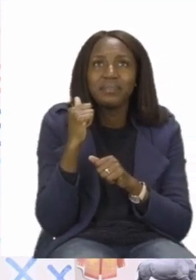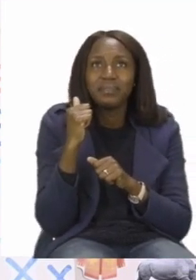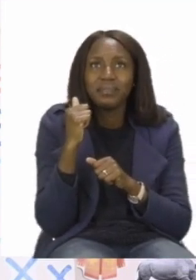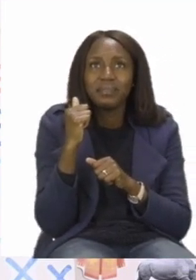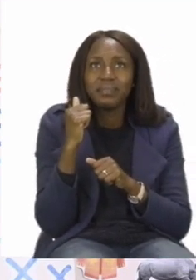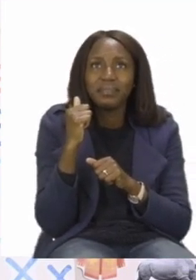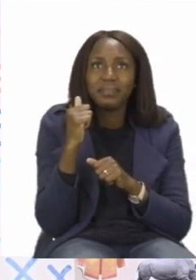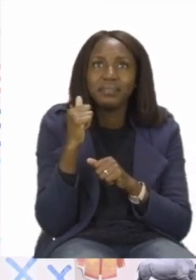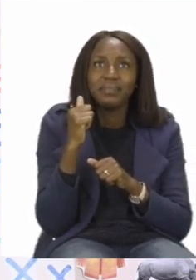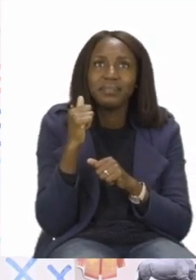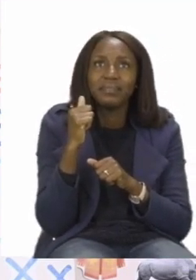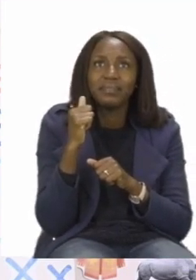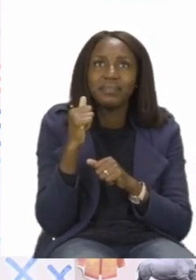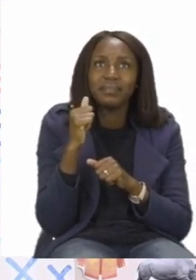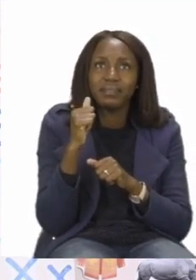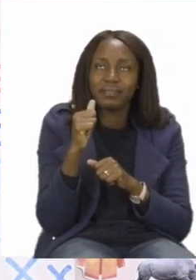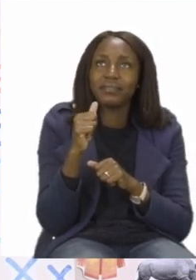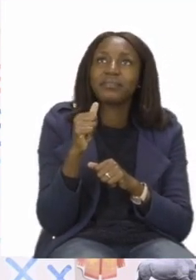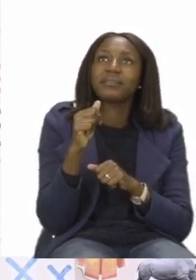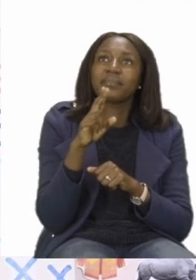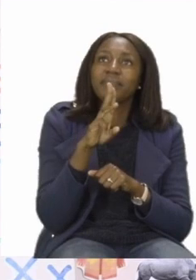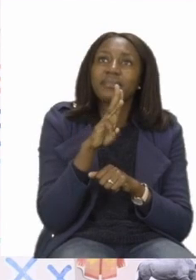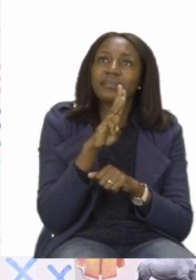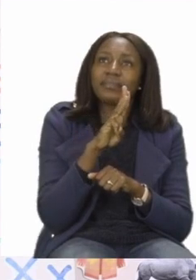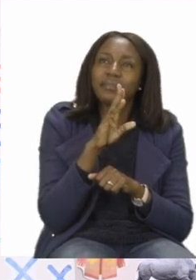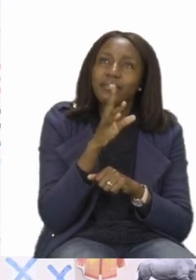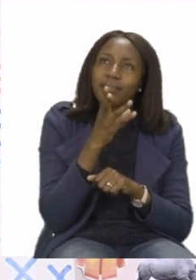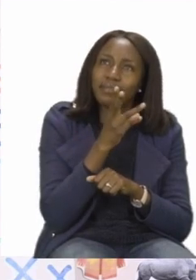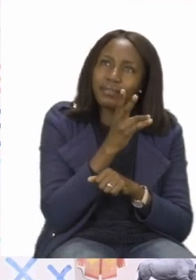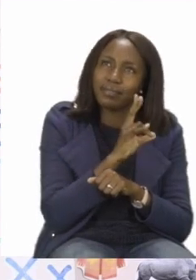going backwards. 72,